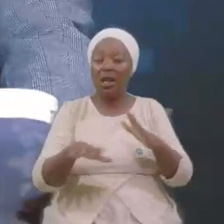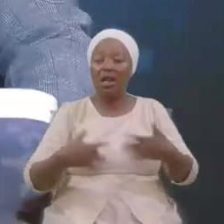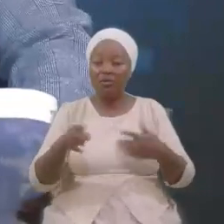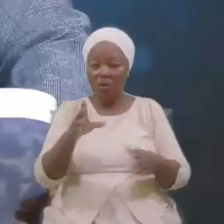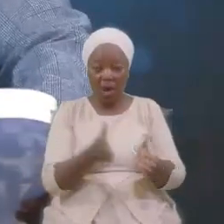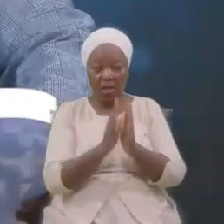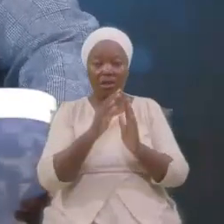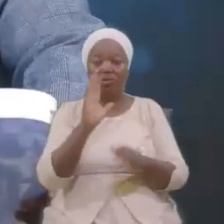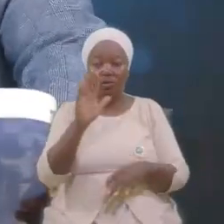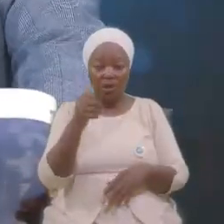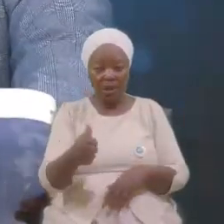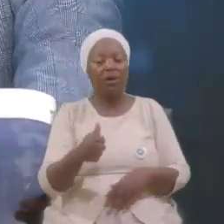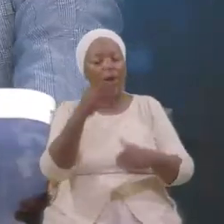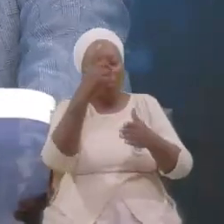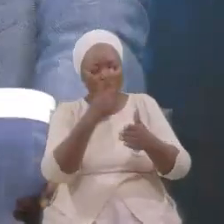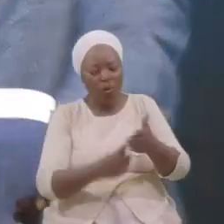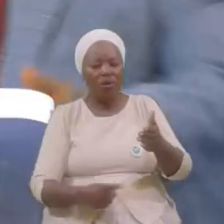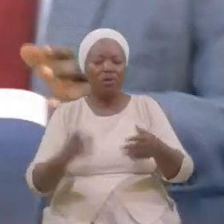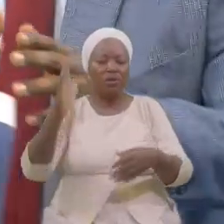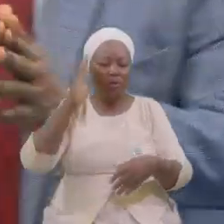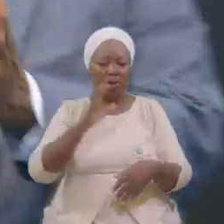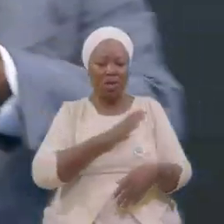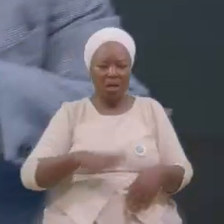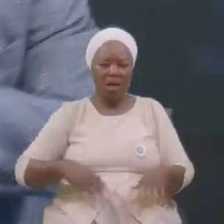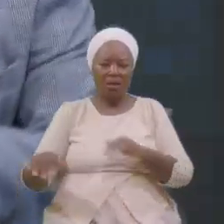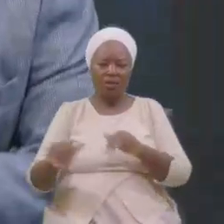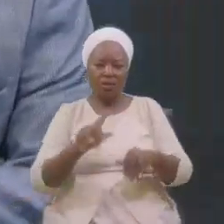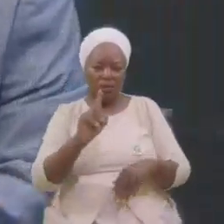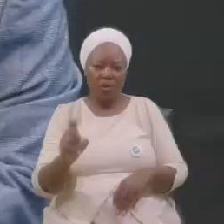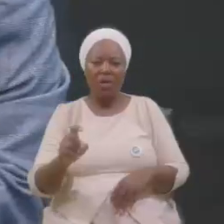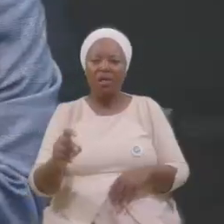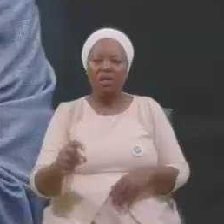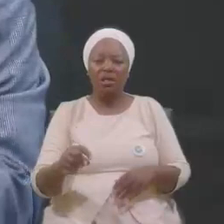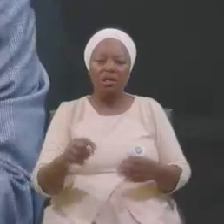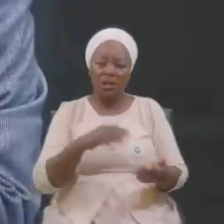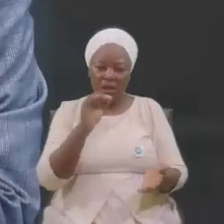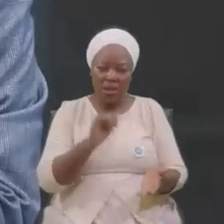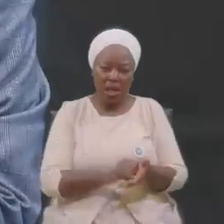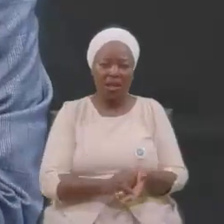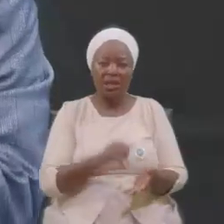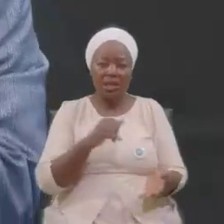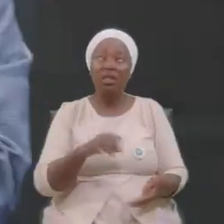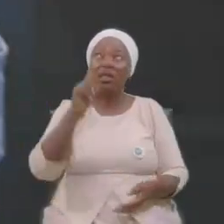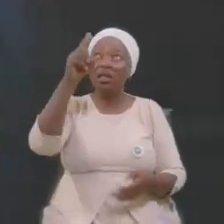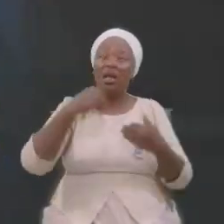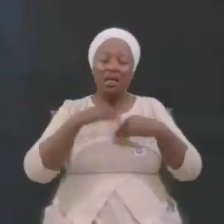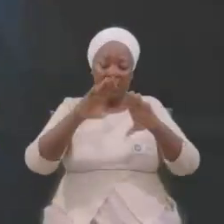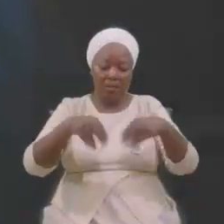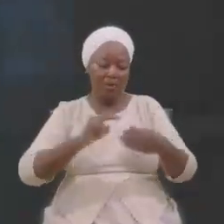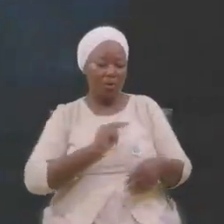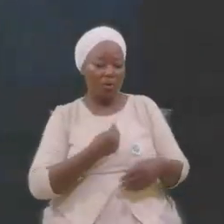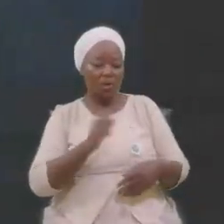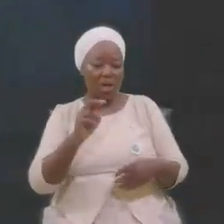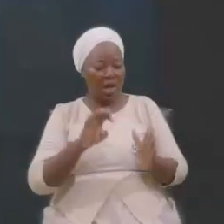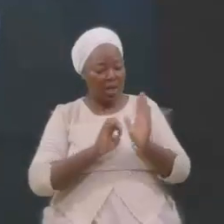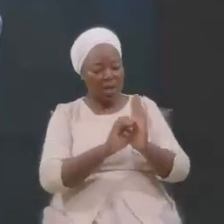asking, what will Christ do? He's left us an example that he should